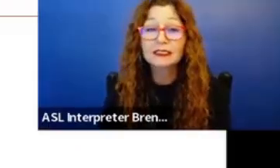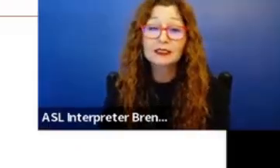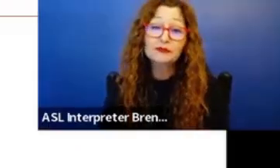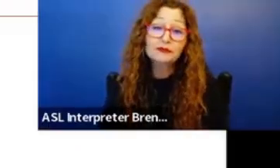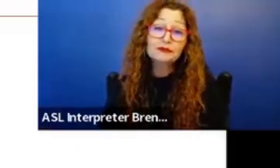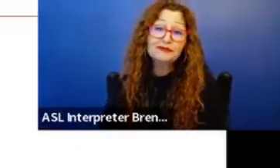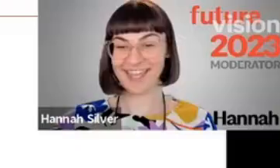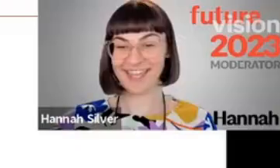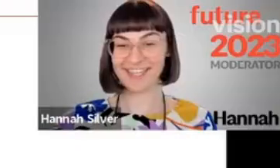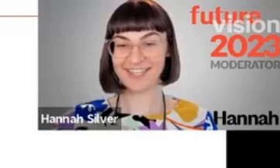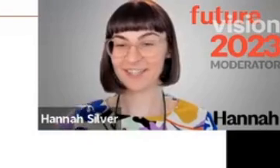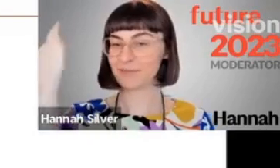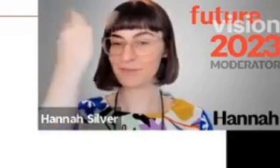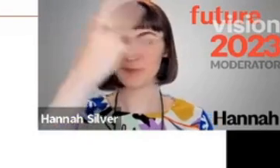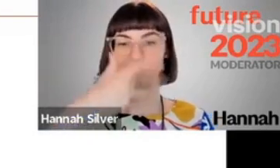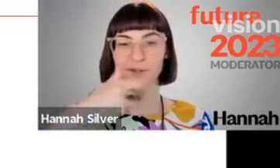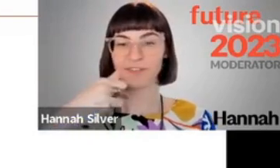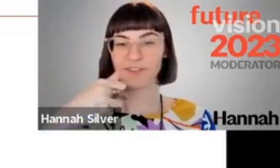architect.